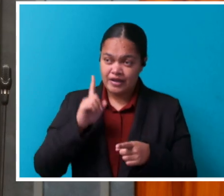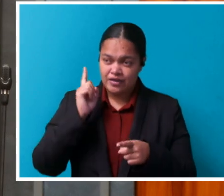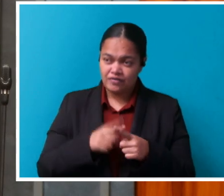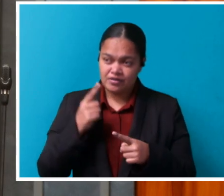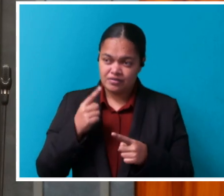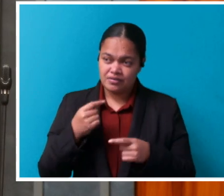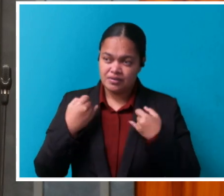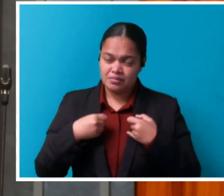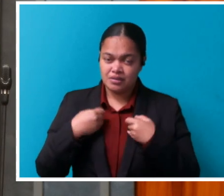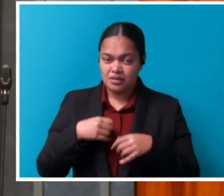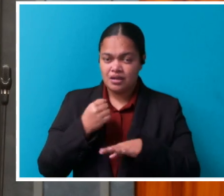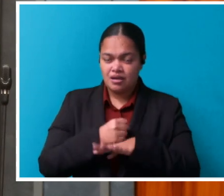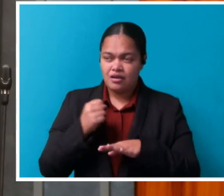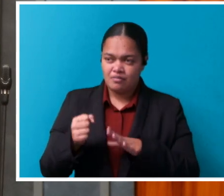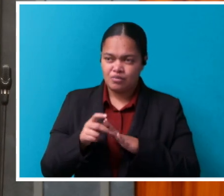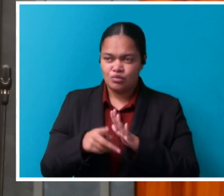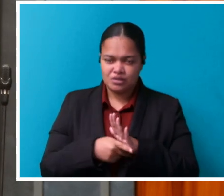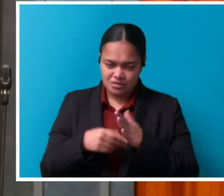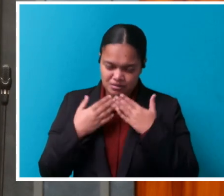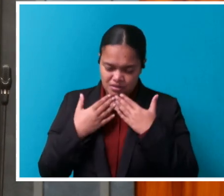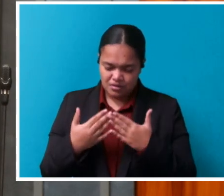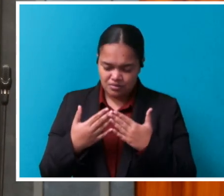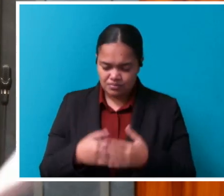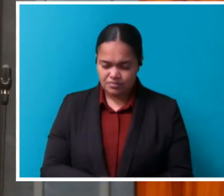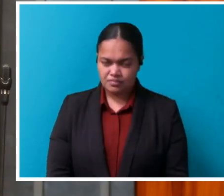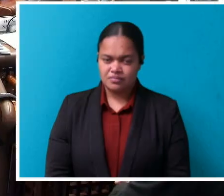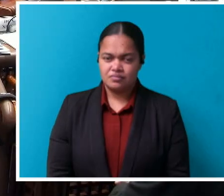implementing the coalition government's policy. Thank you very much.